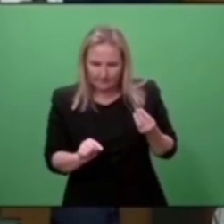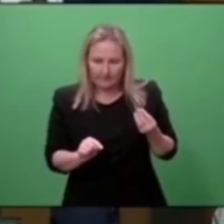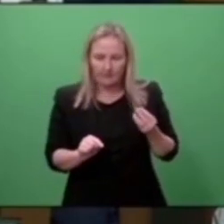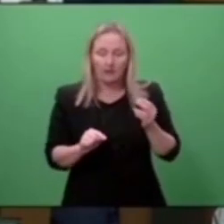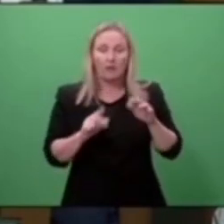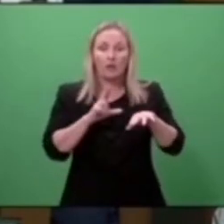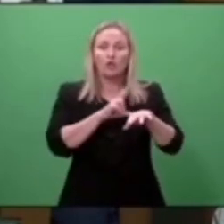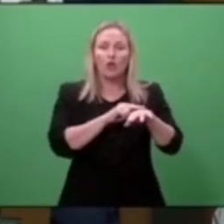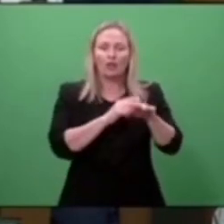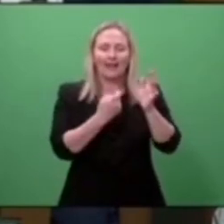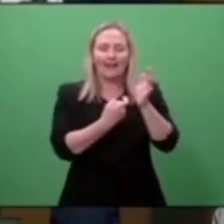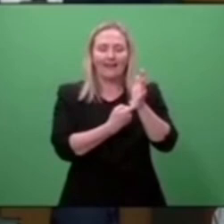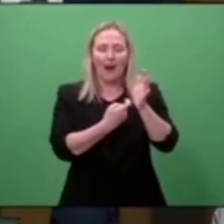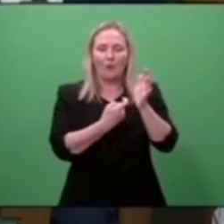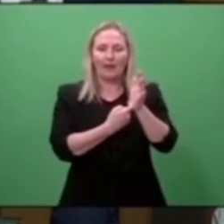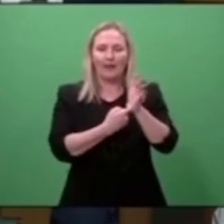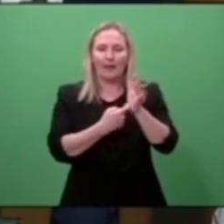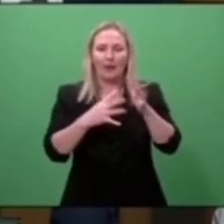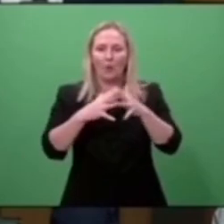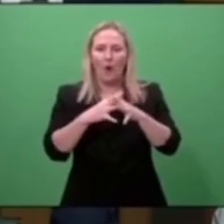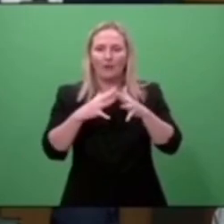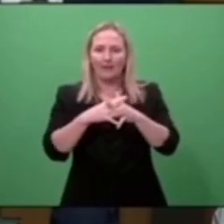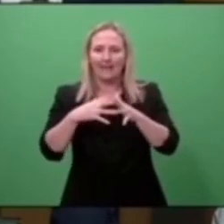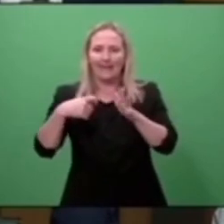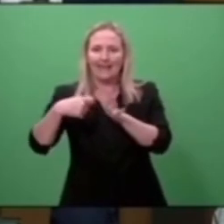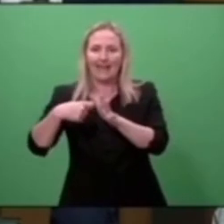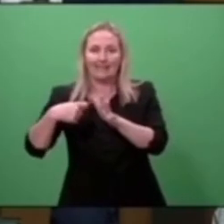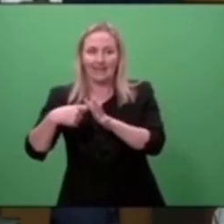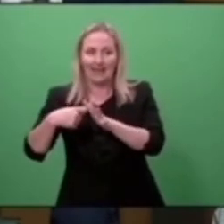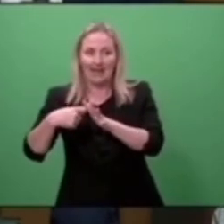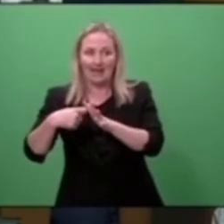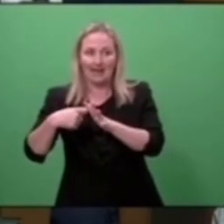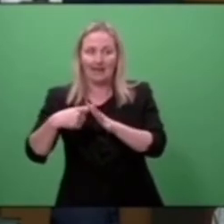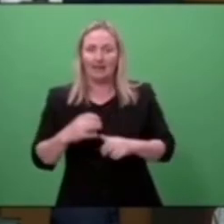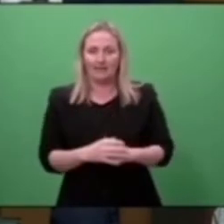Rawiri Waratini Karina, who was quoted